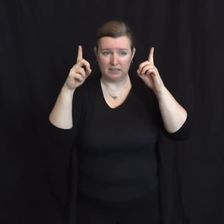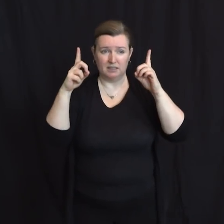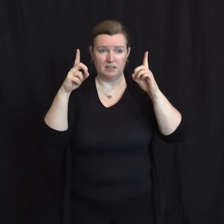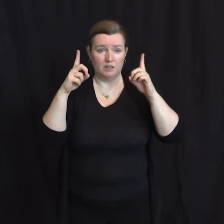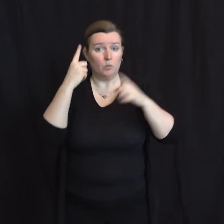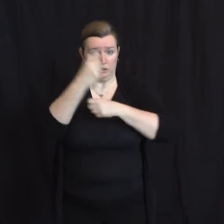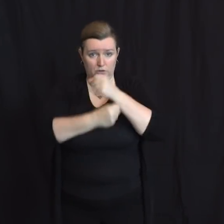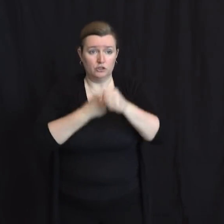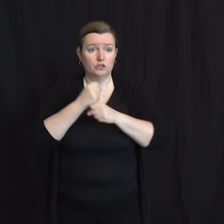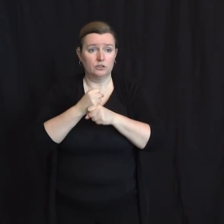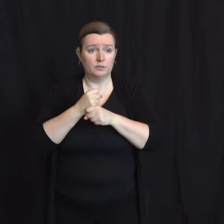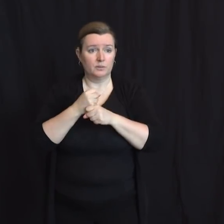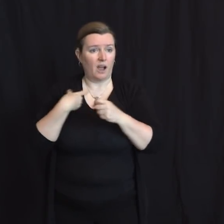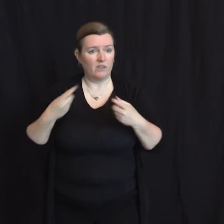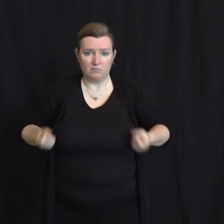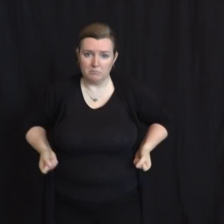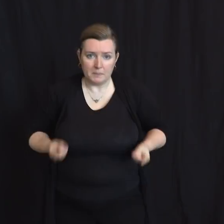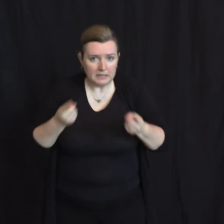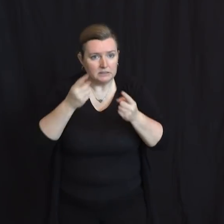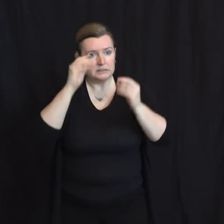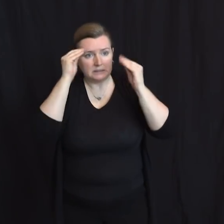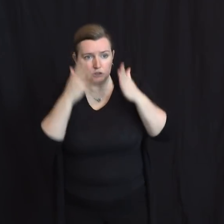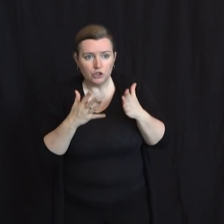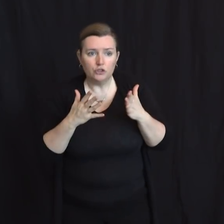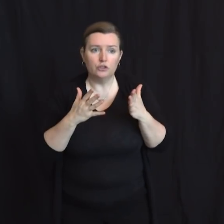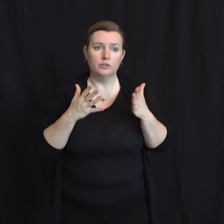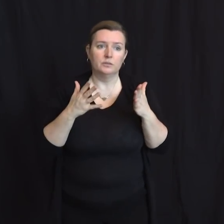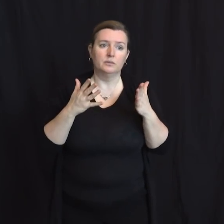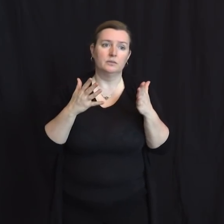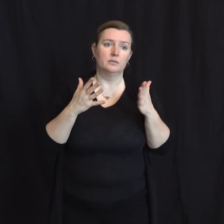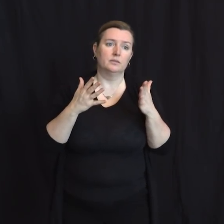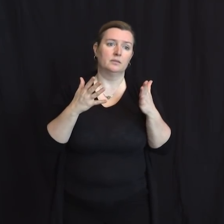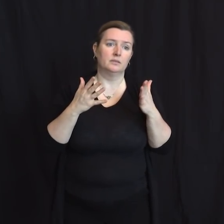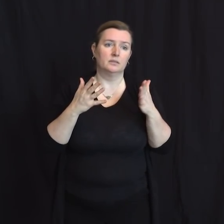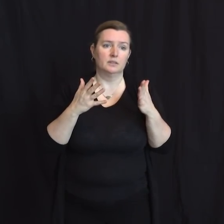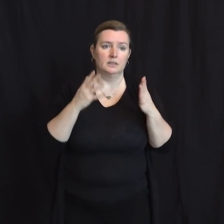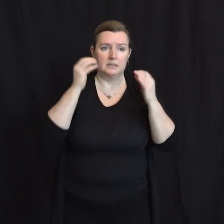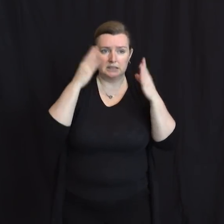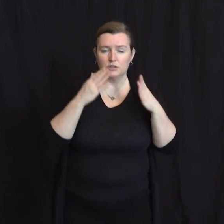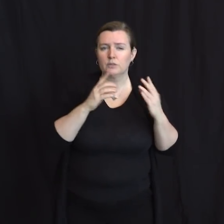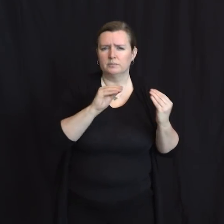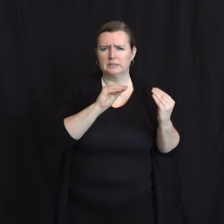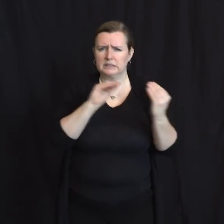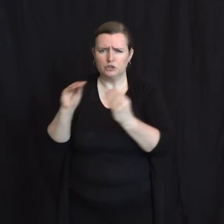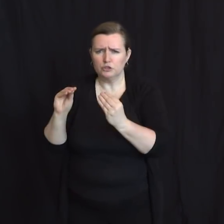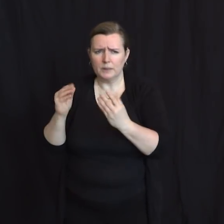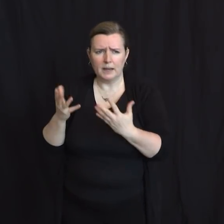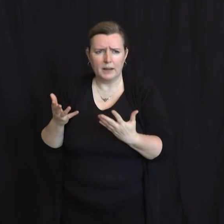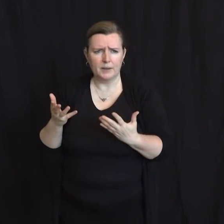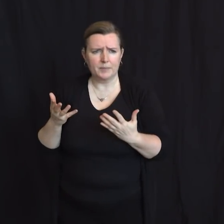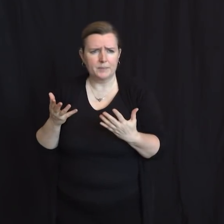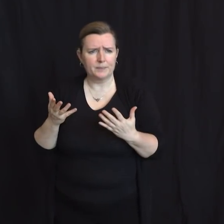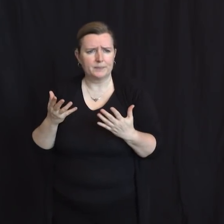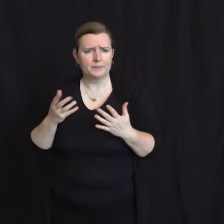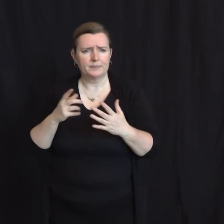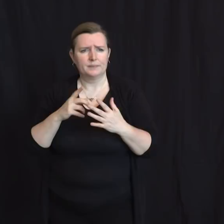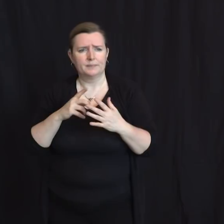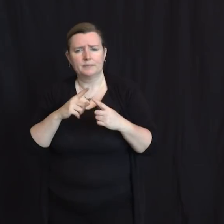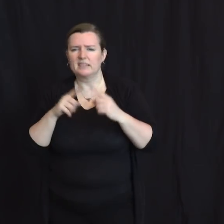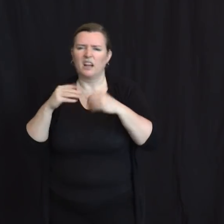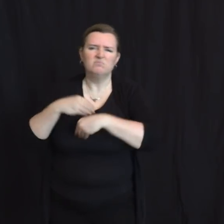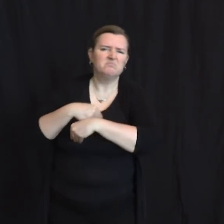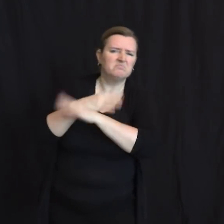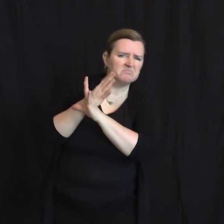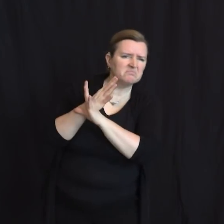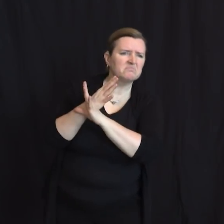We're paying for teachers to be teaching students and children through dramatically different means, remote learning, delivering school